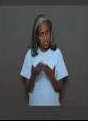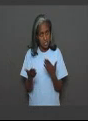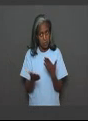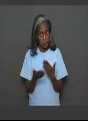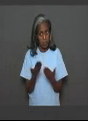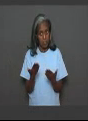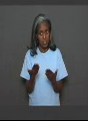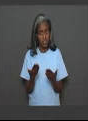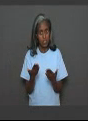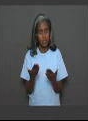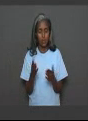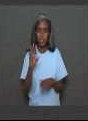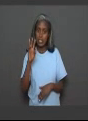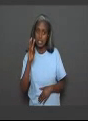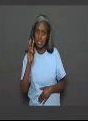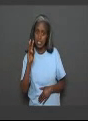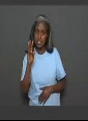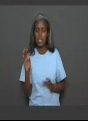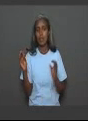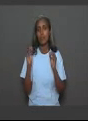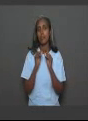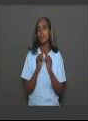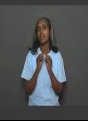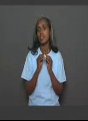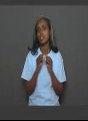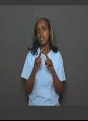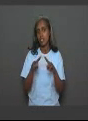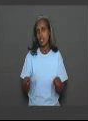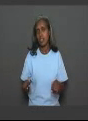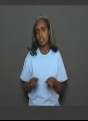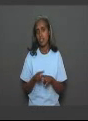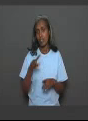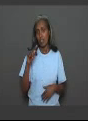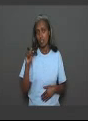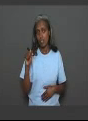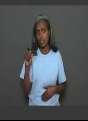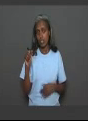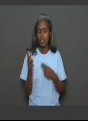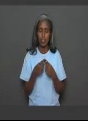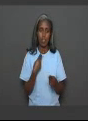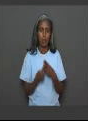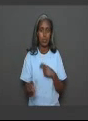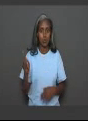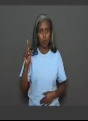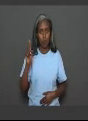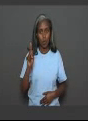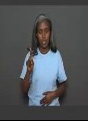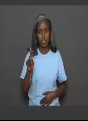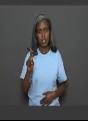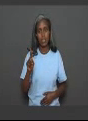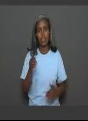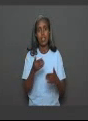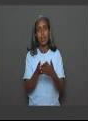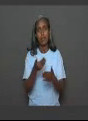This simplifies to 6 plus delta T